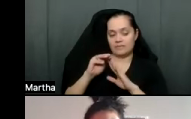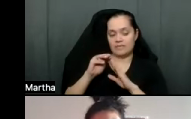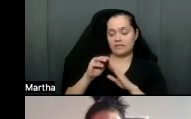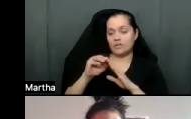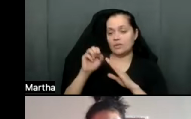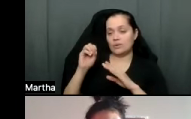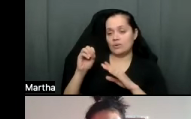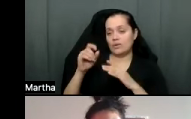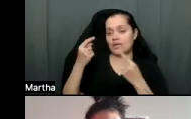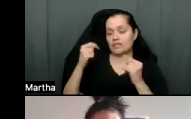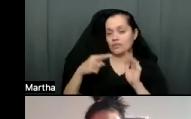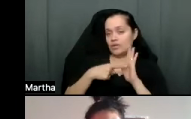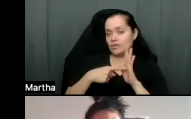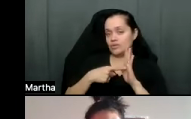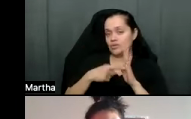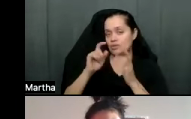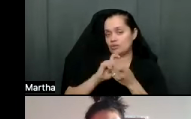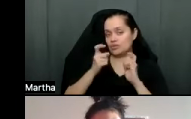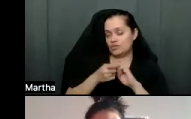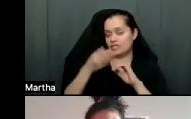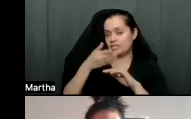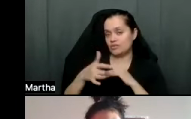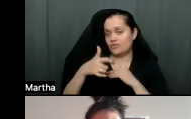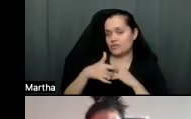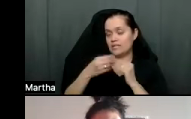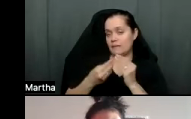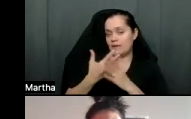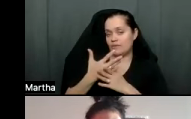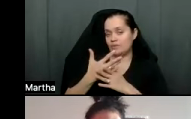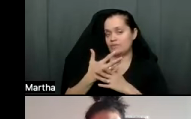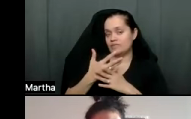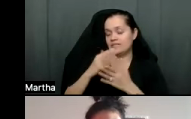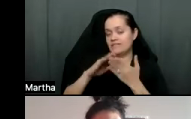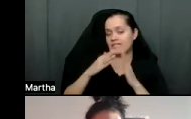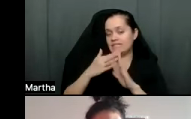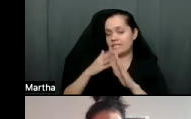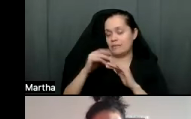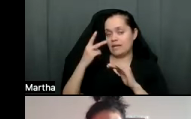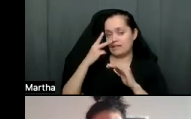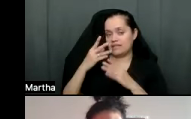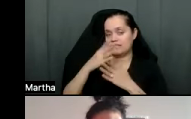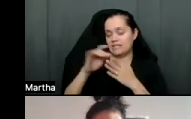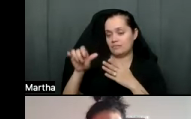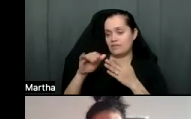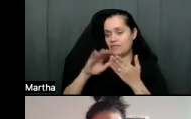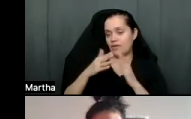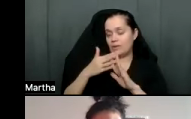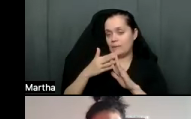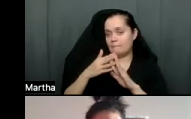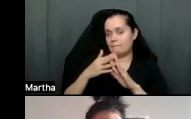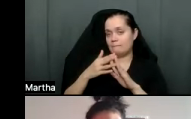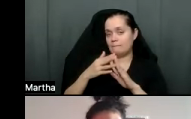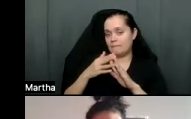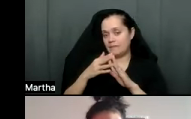So I've tried to show you change over time, evolution of the city by looking at some of the urban models that geographers